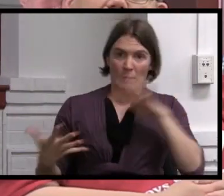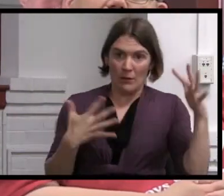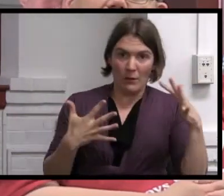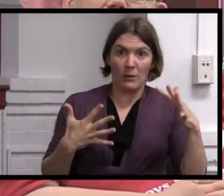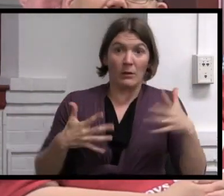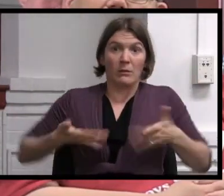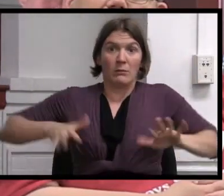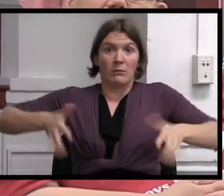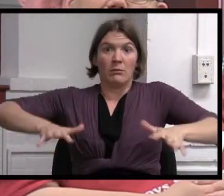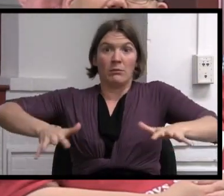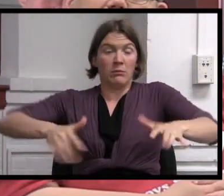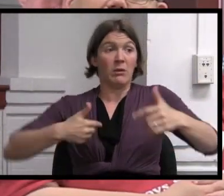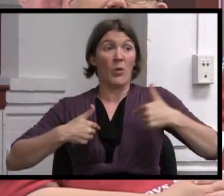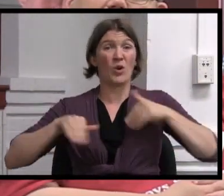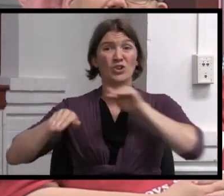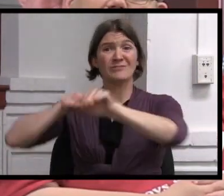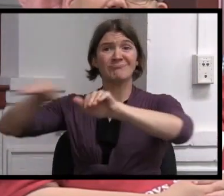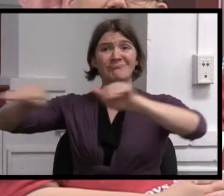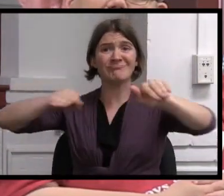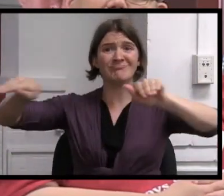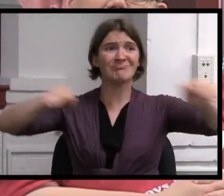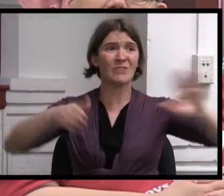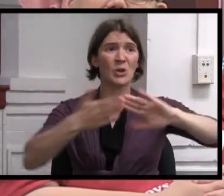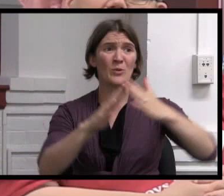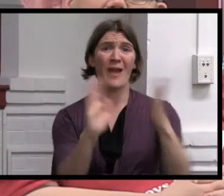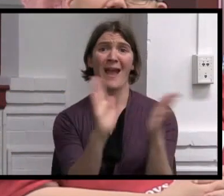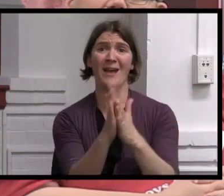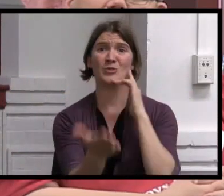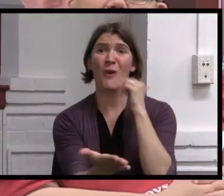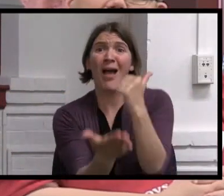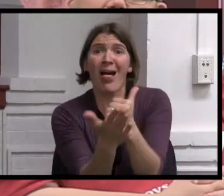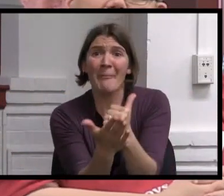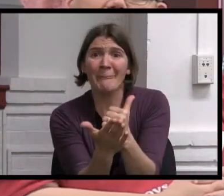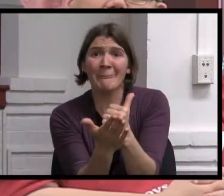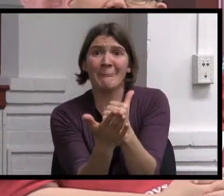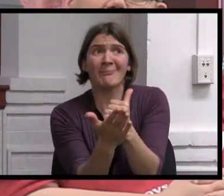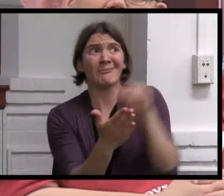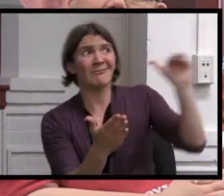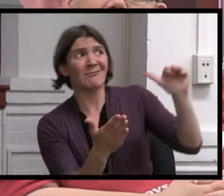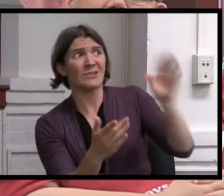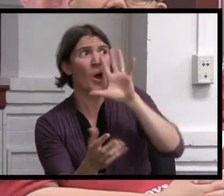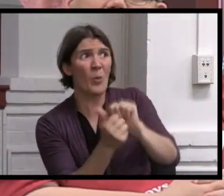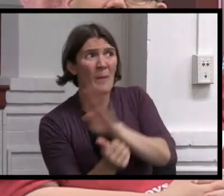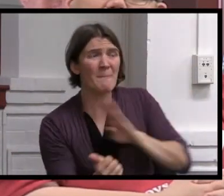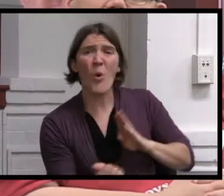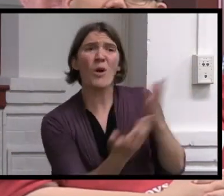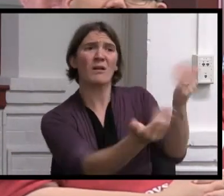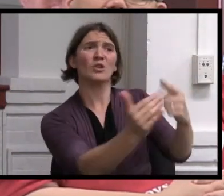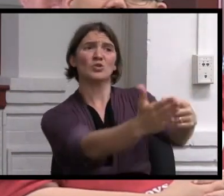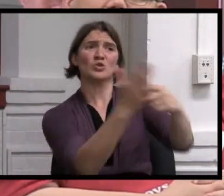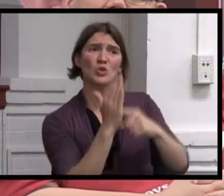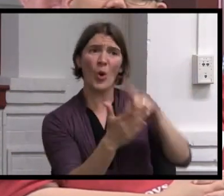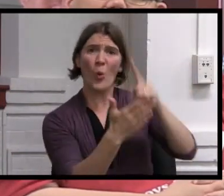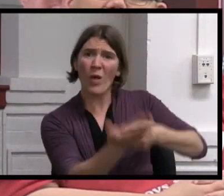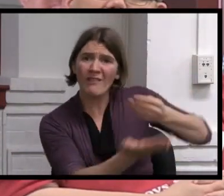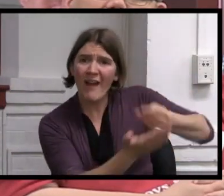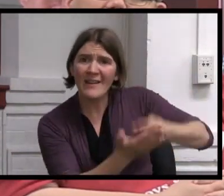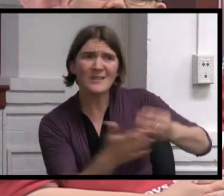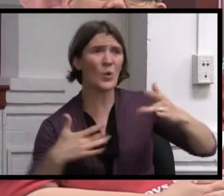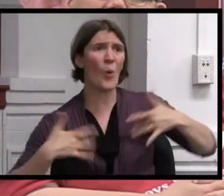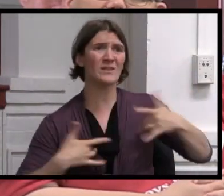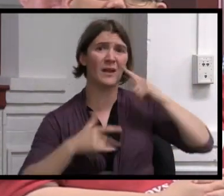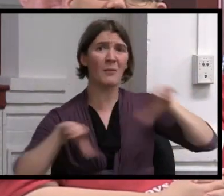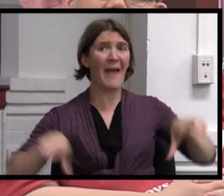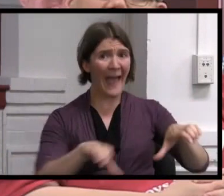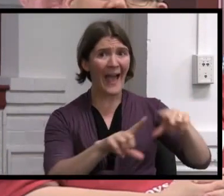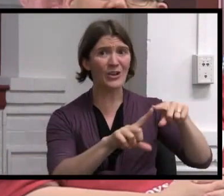great anxiety. We're reaching out to the community to ask them to step forward, see the facts as they may, and take